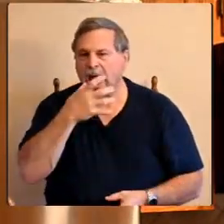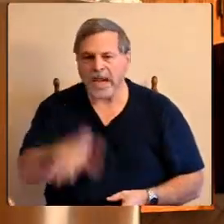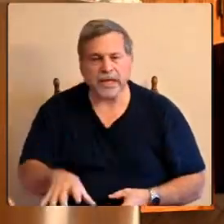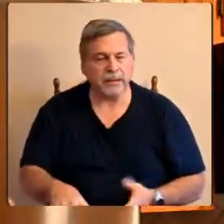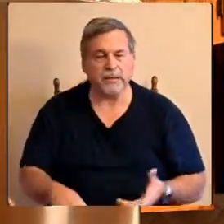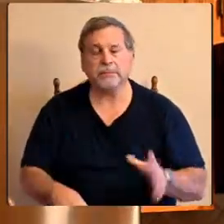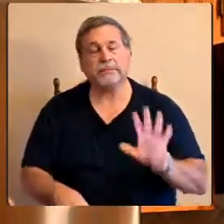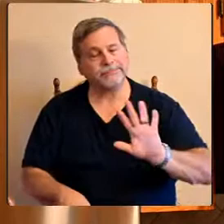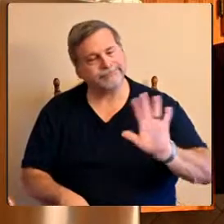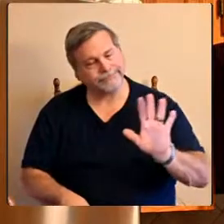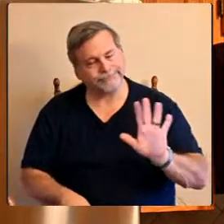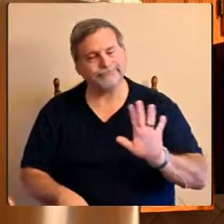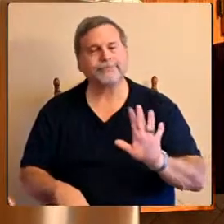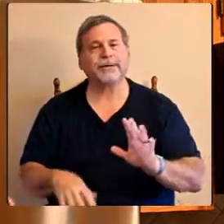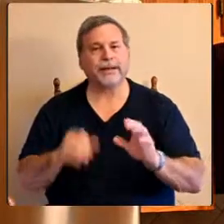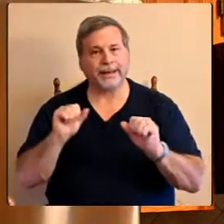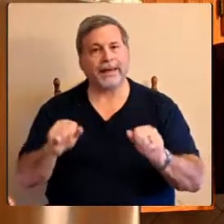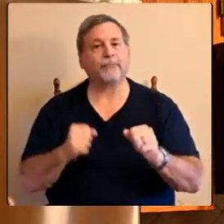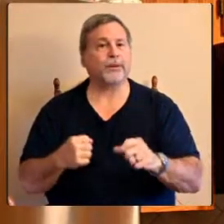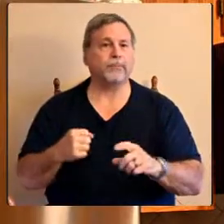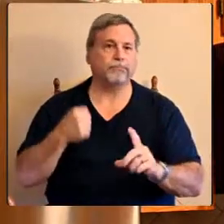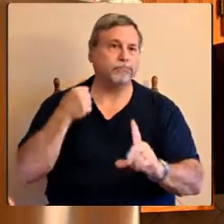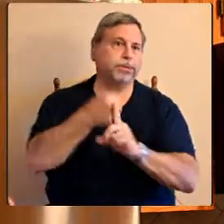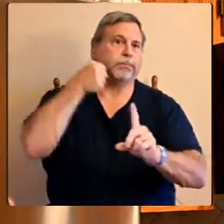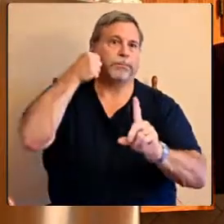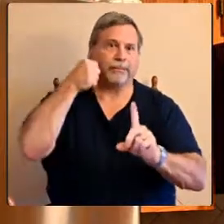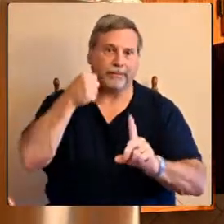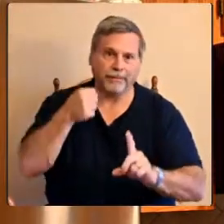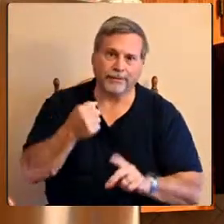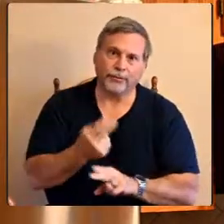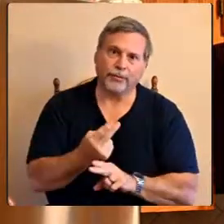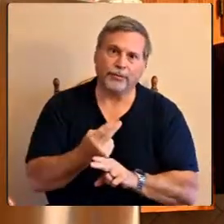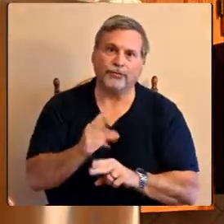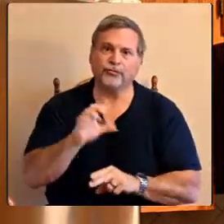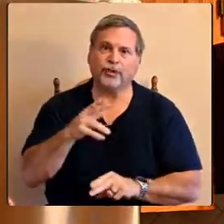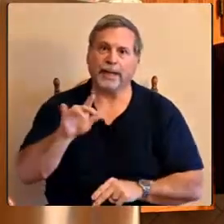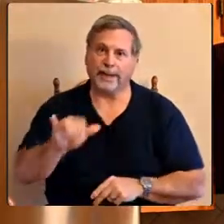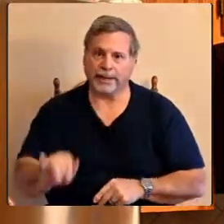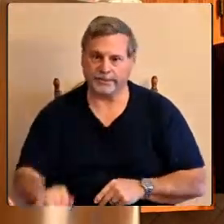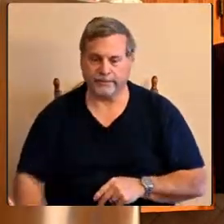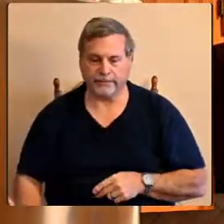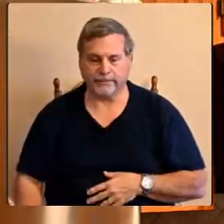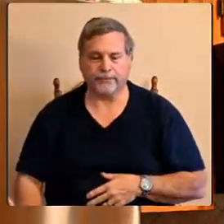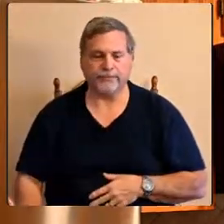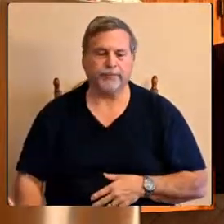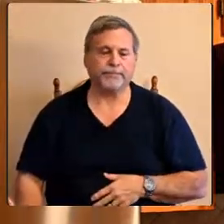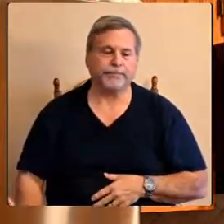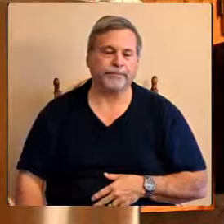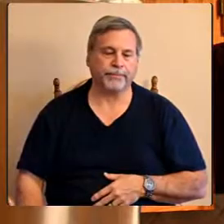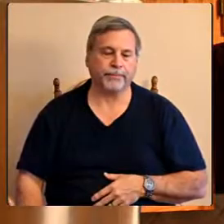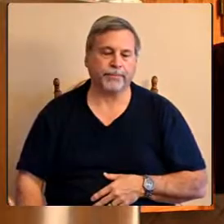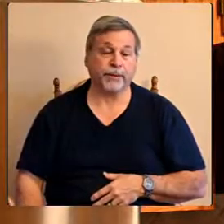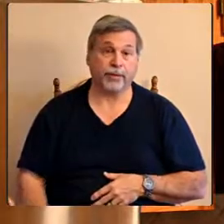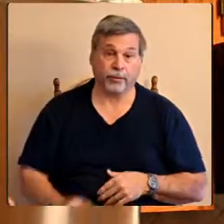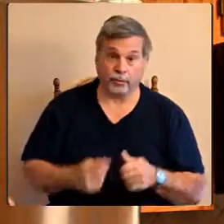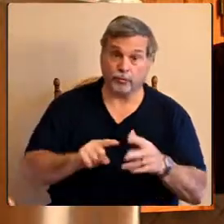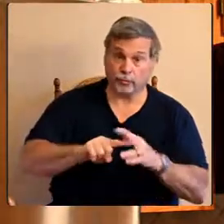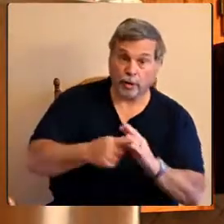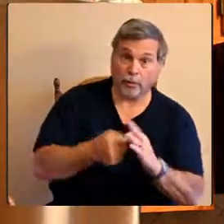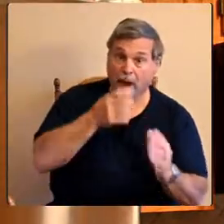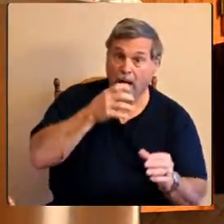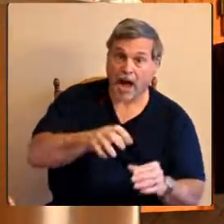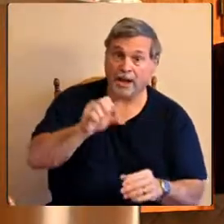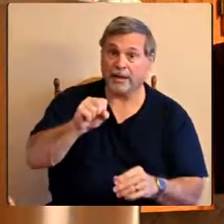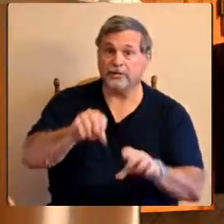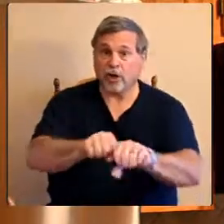lot of heat, you can really knock them out of the park with this, because you've put in hot sausage at the beginning if you